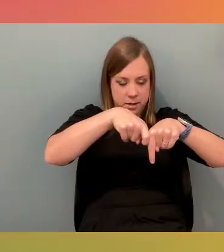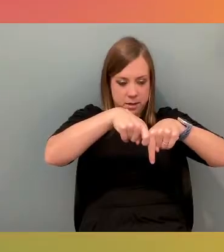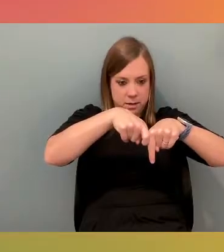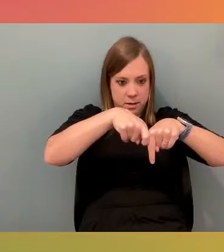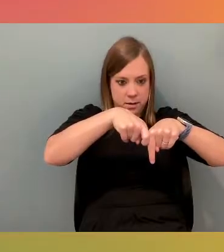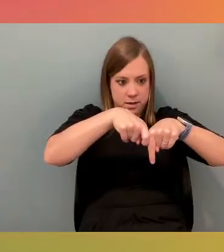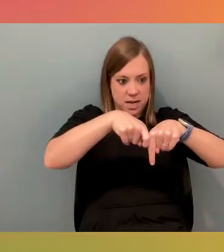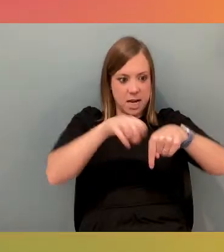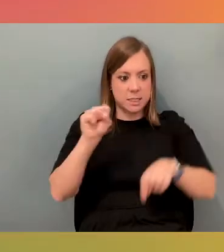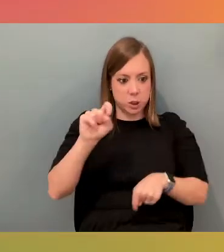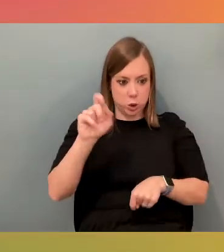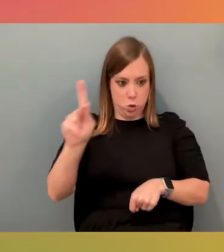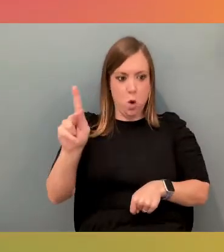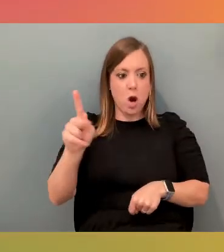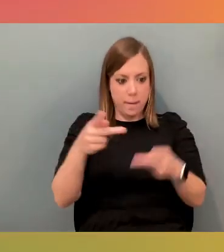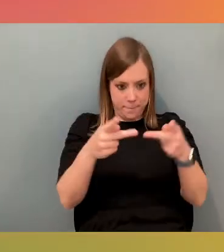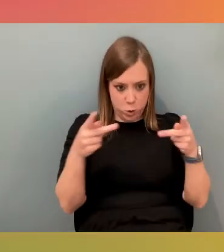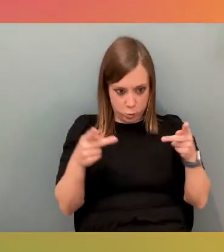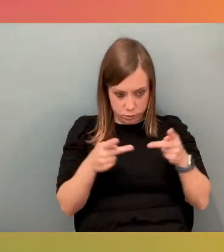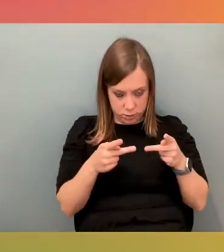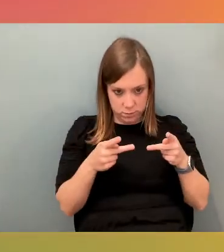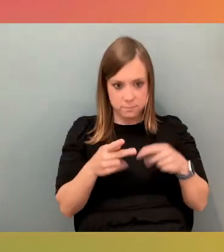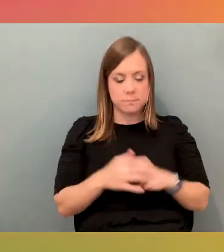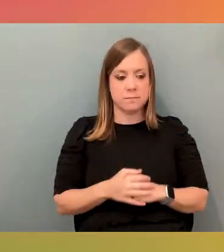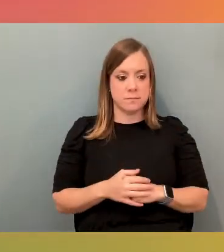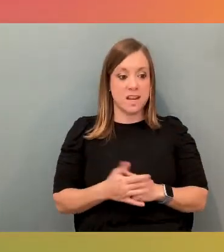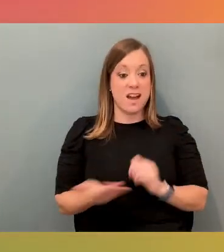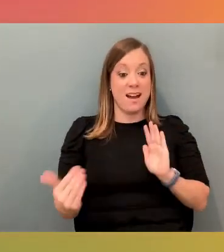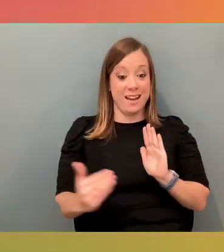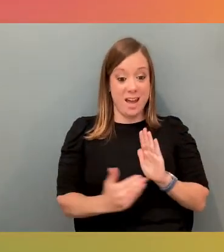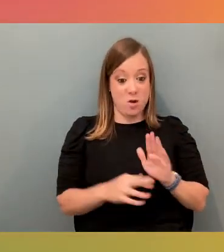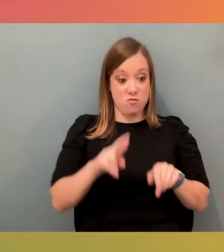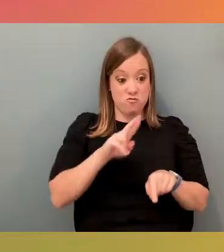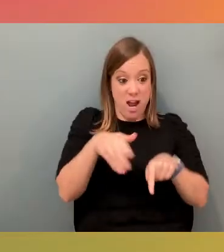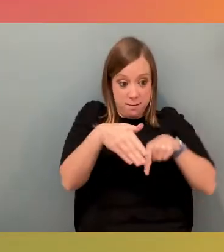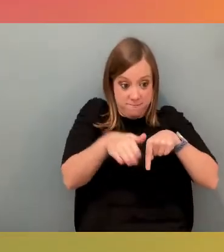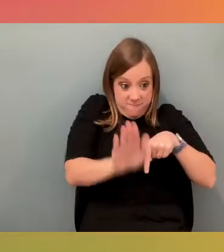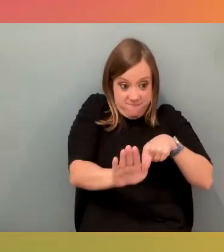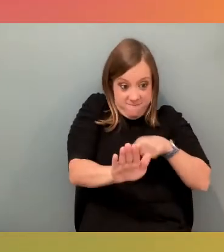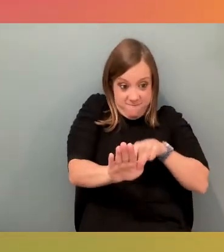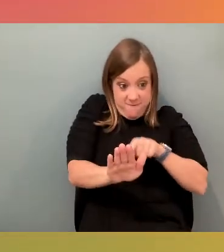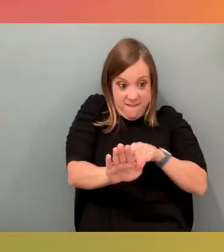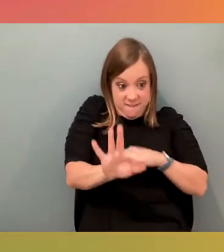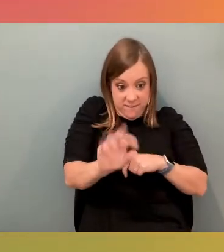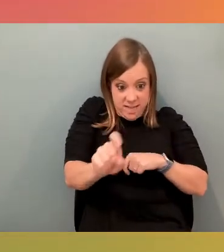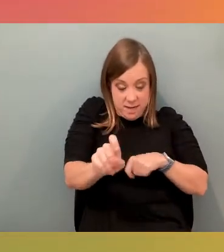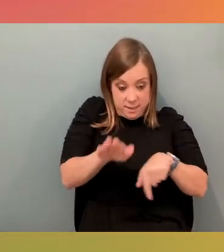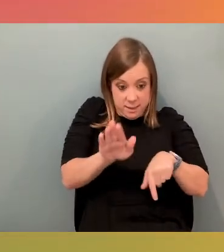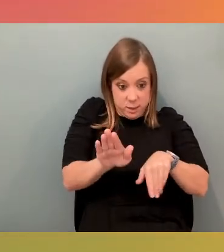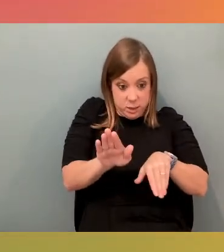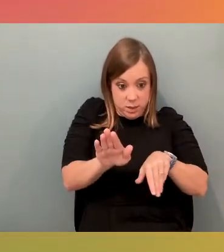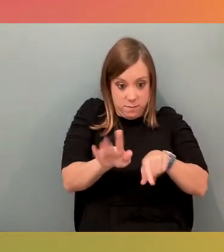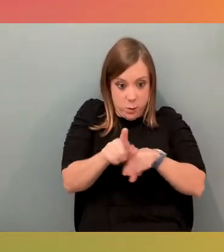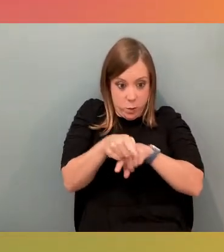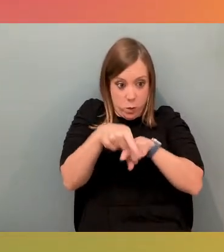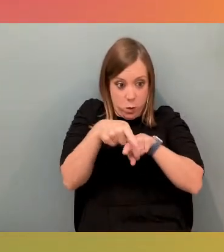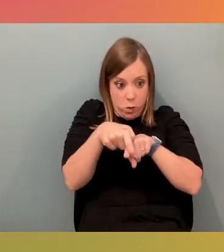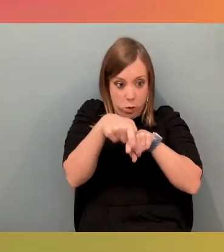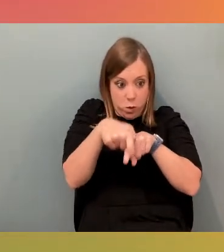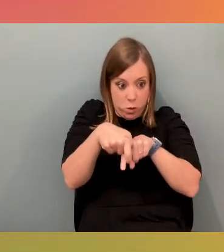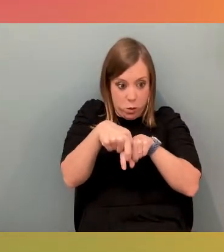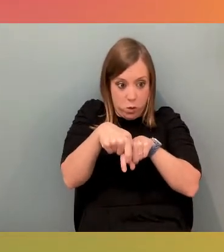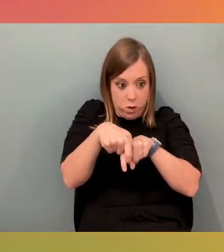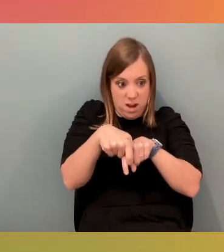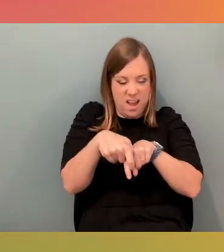stork pose. Now this time, flex your right foot. Cross the ankle above that left knee. We're coming to that figure four